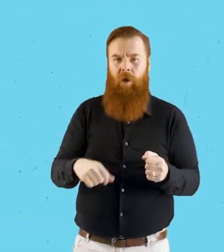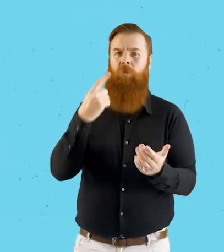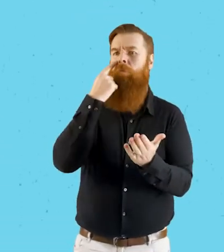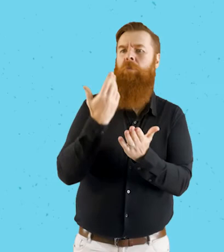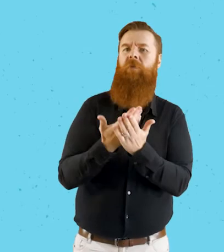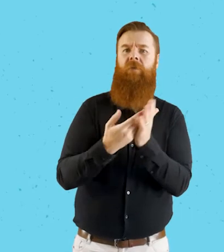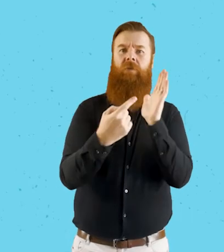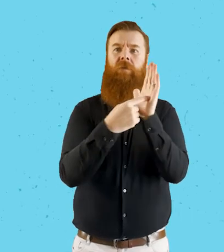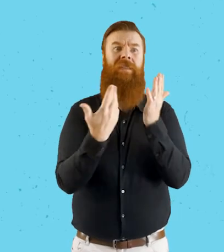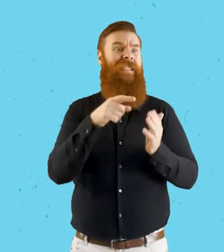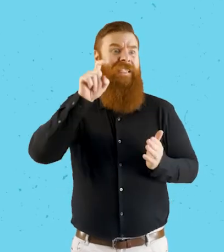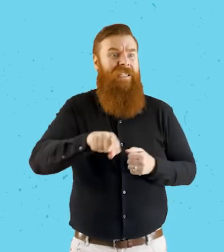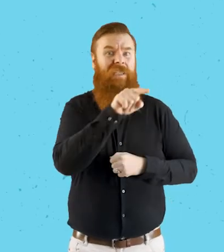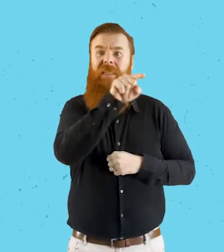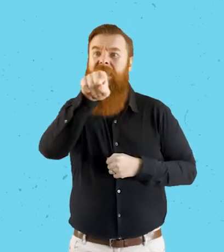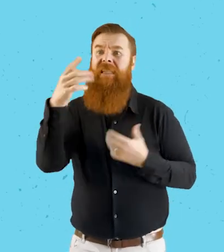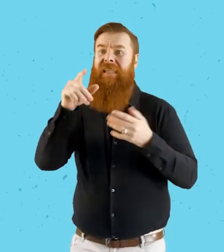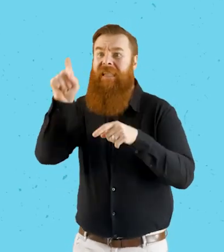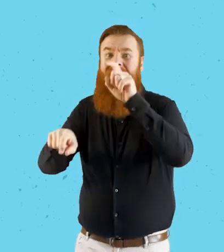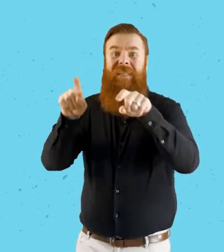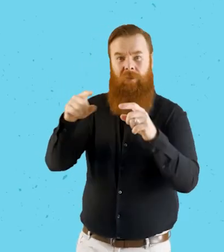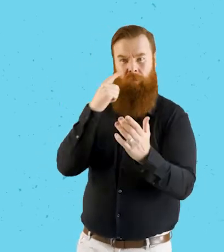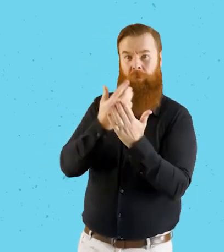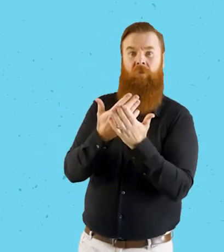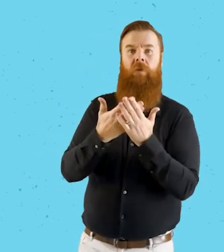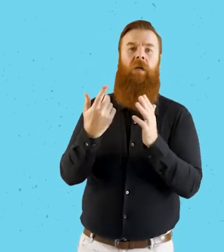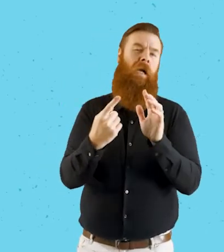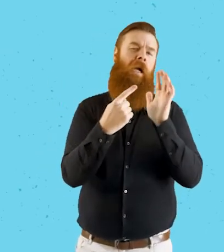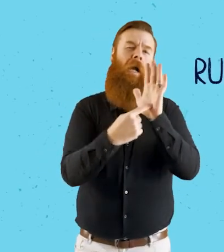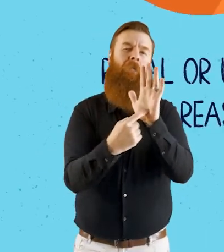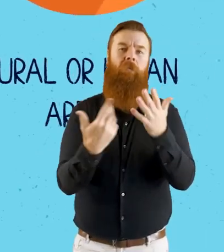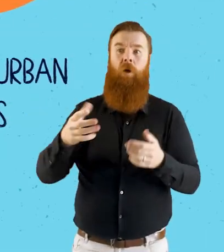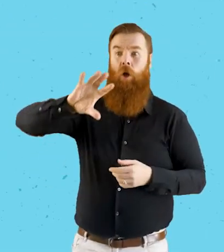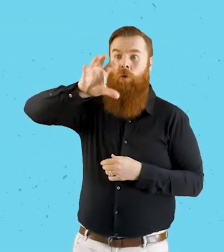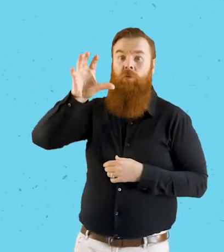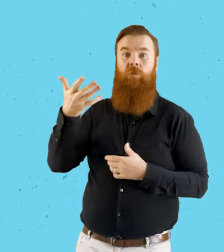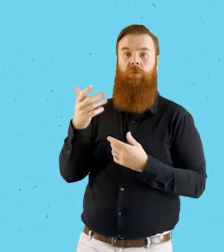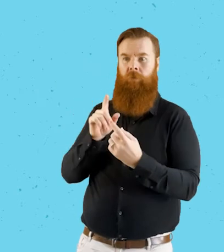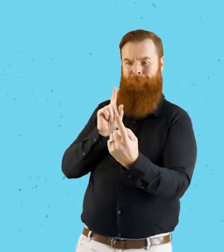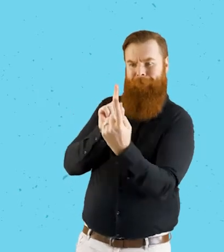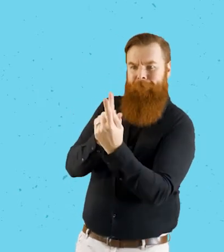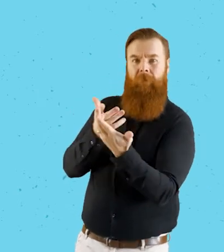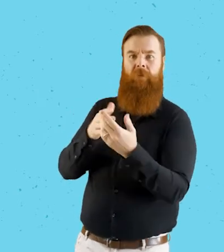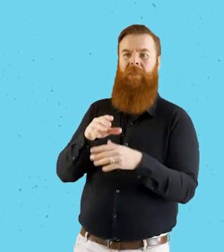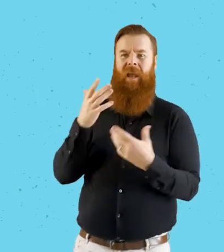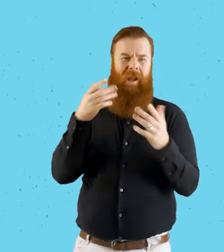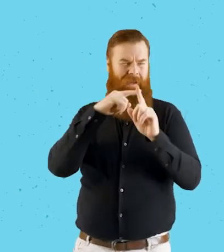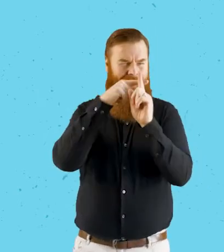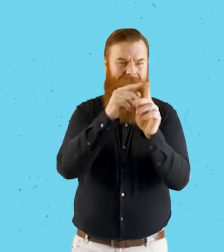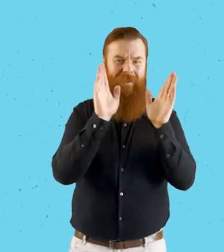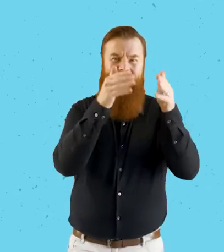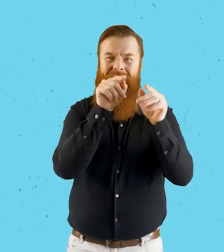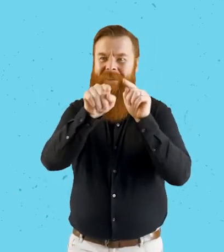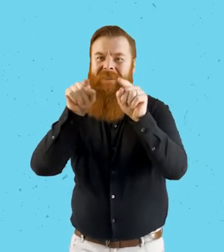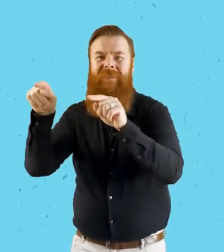also reveal where resources or intervention should be focused. For example, in rural or urban areas, a